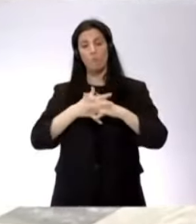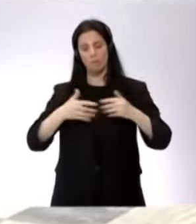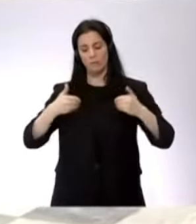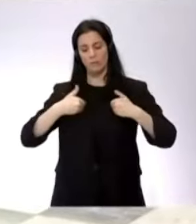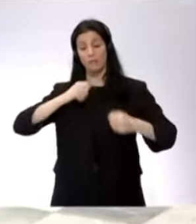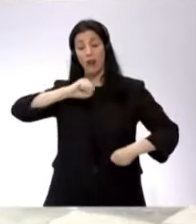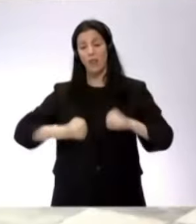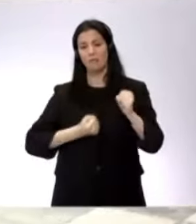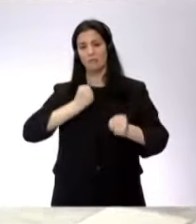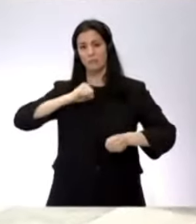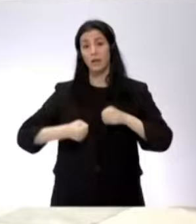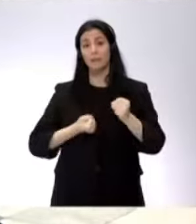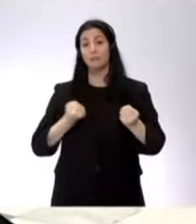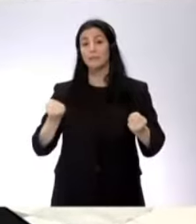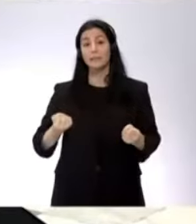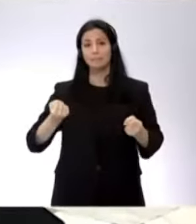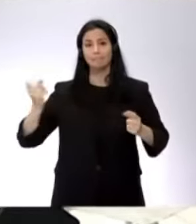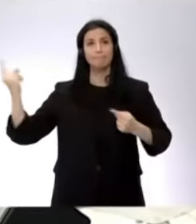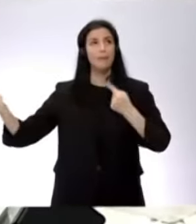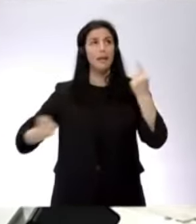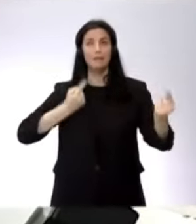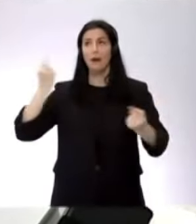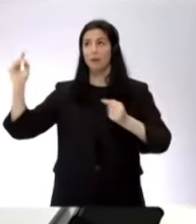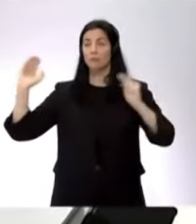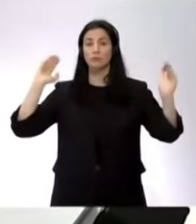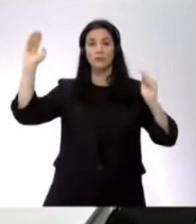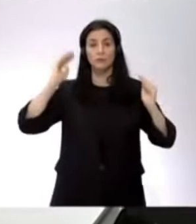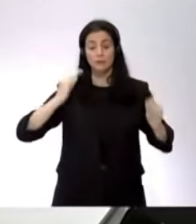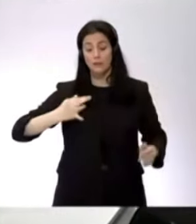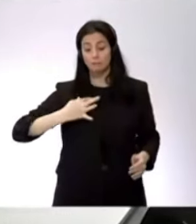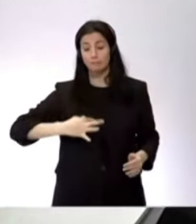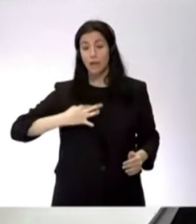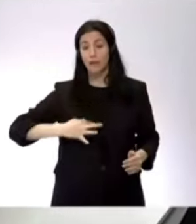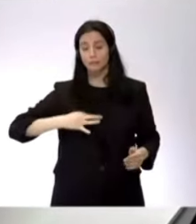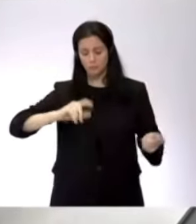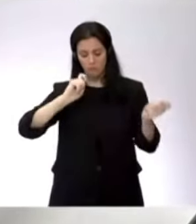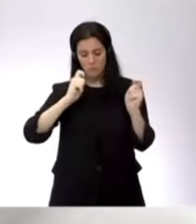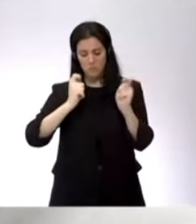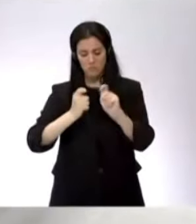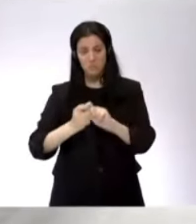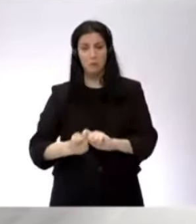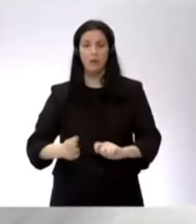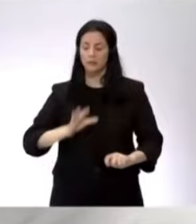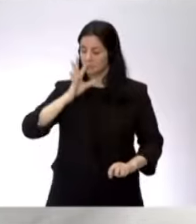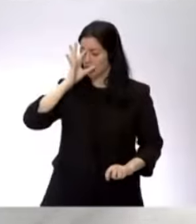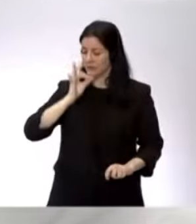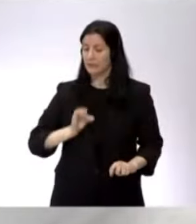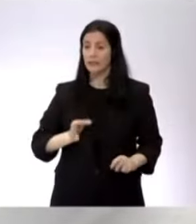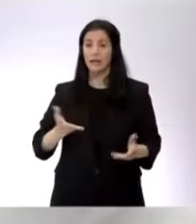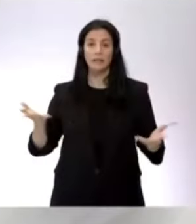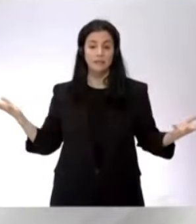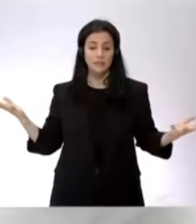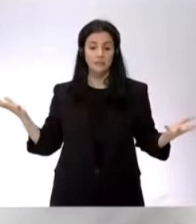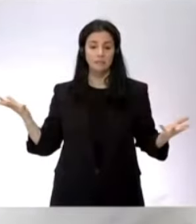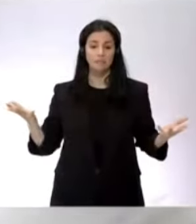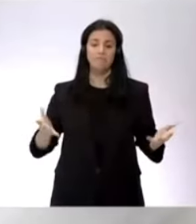we are showing true solidarity to those most affected. We saw more than ten